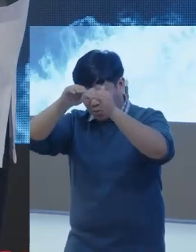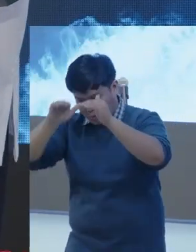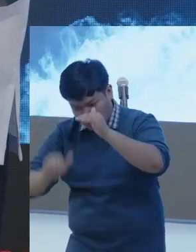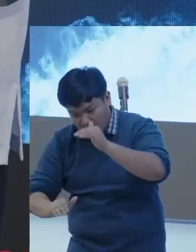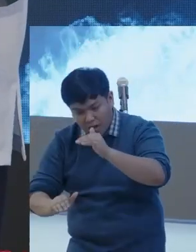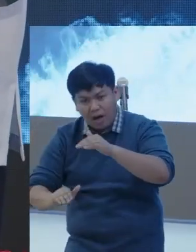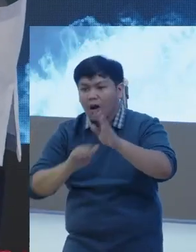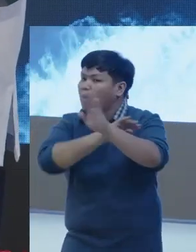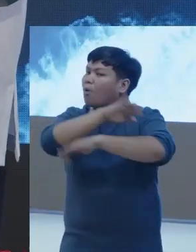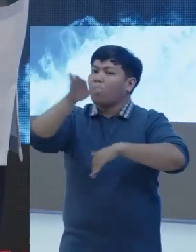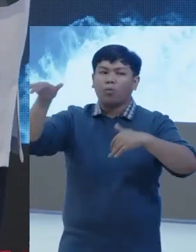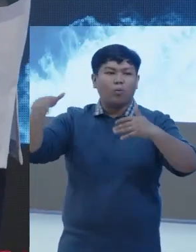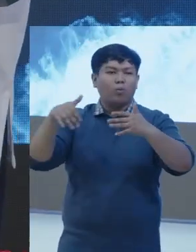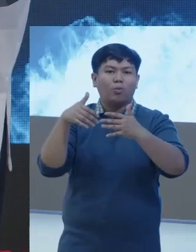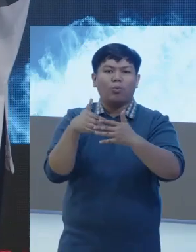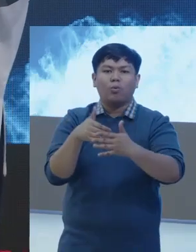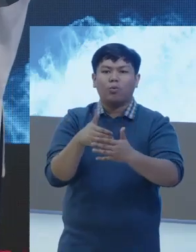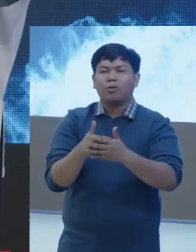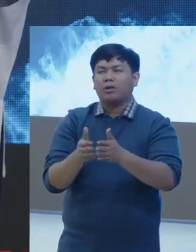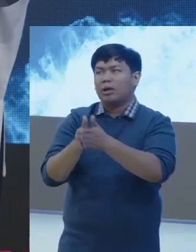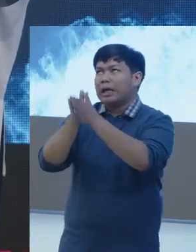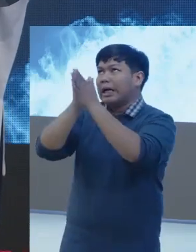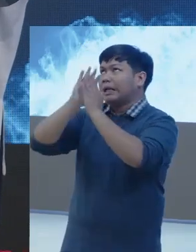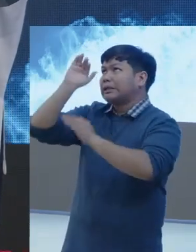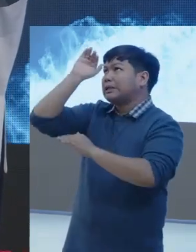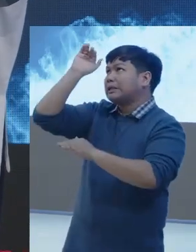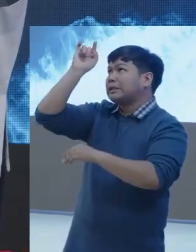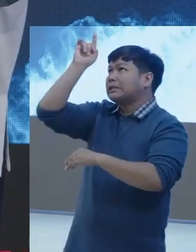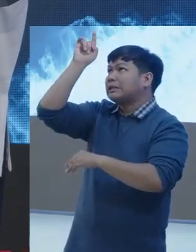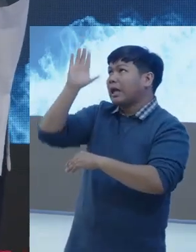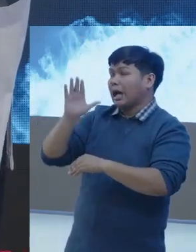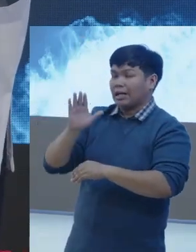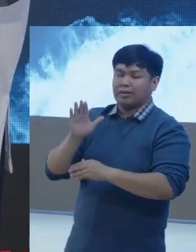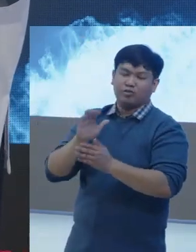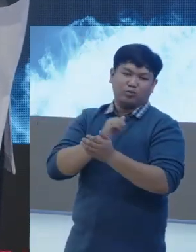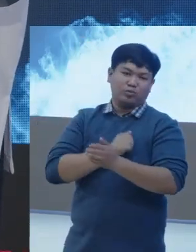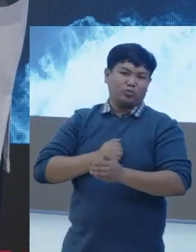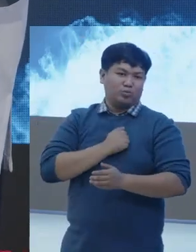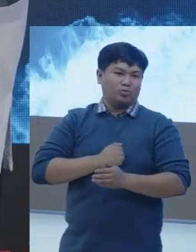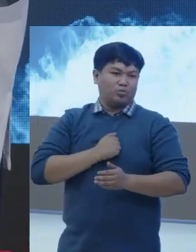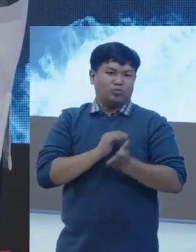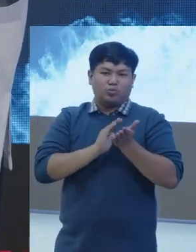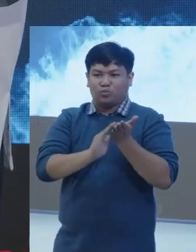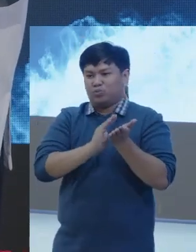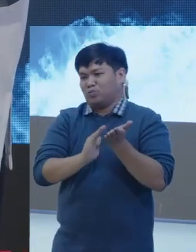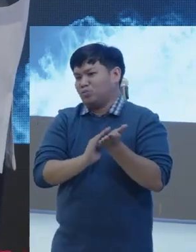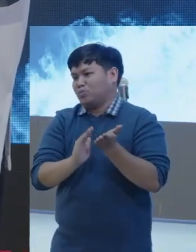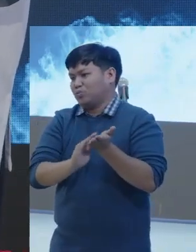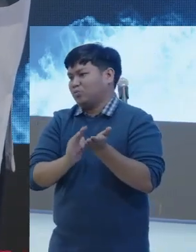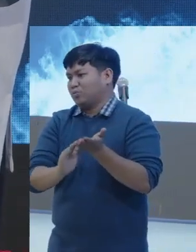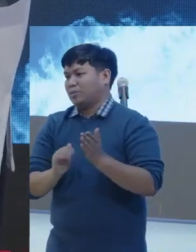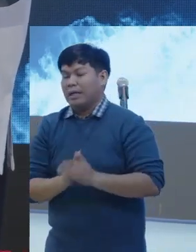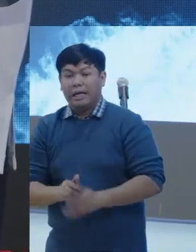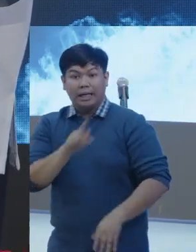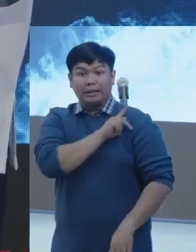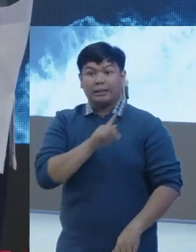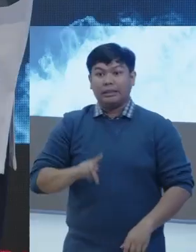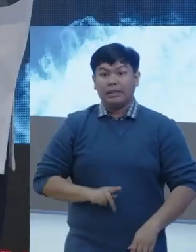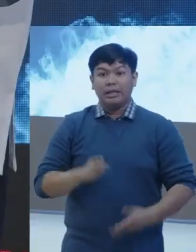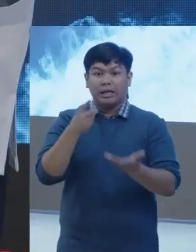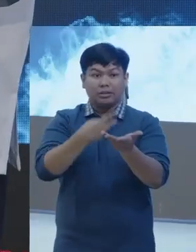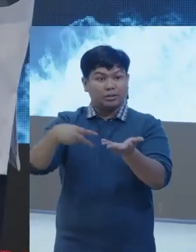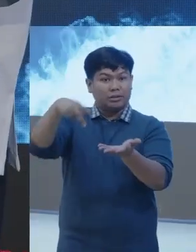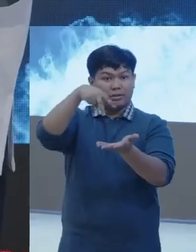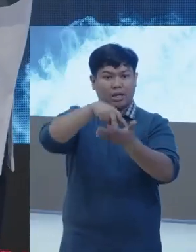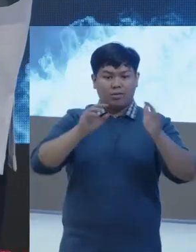sa kwento, kahit yung kanilang hari, the king of Nineveh, he arose from his